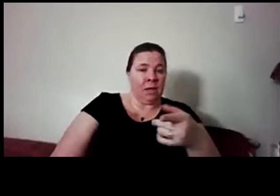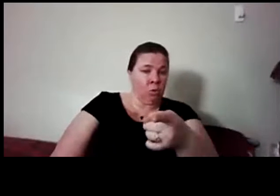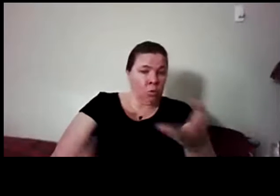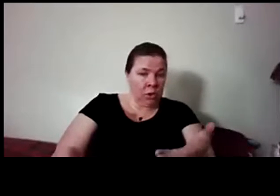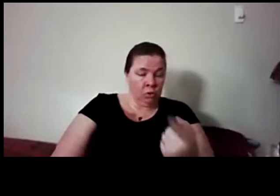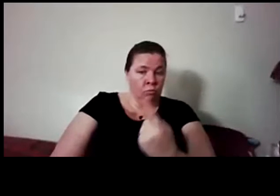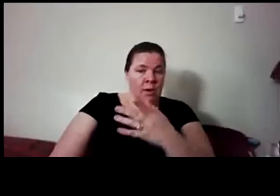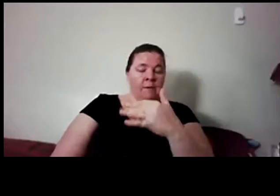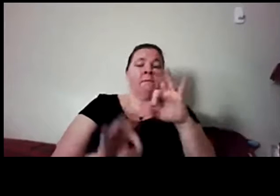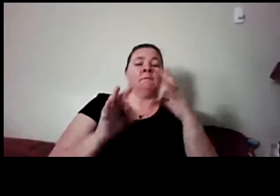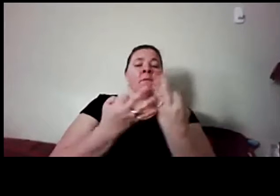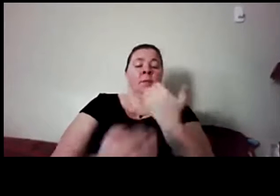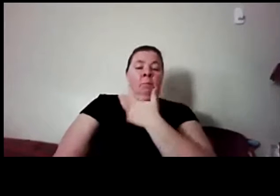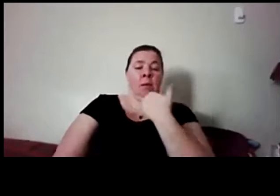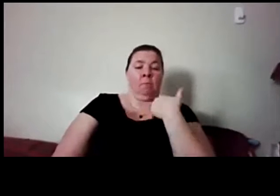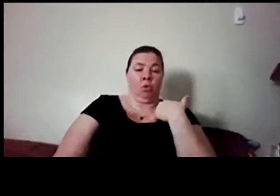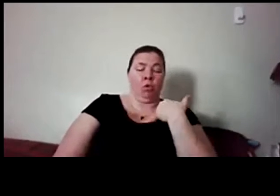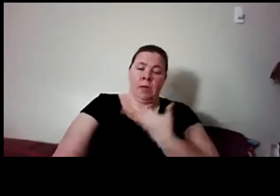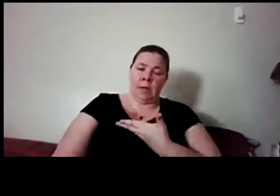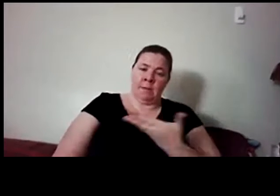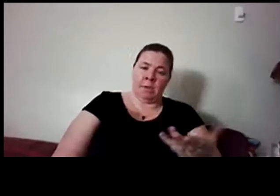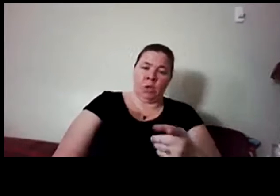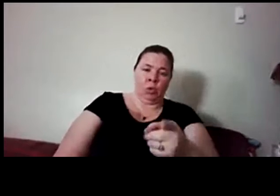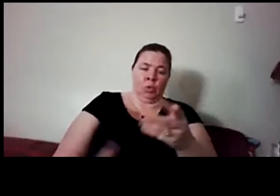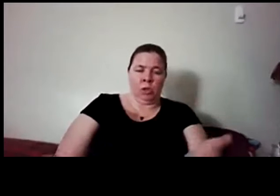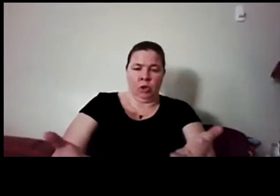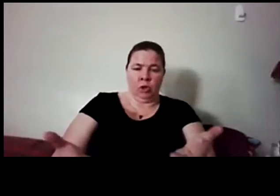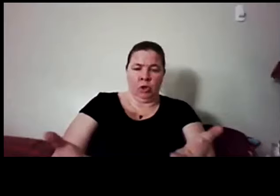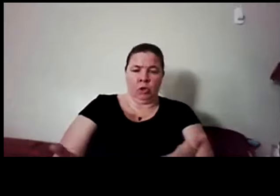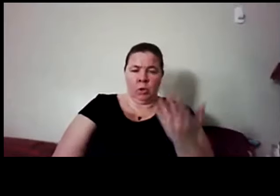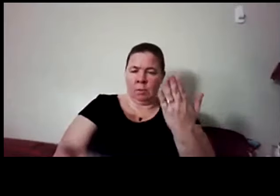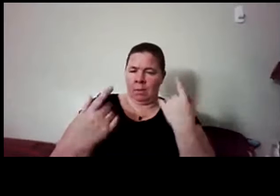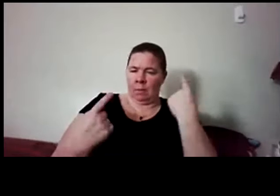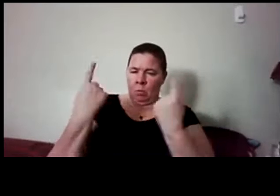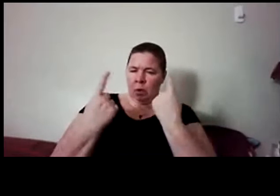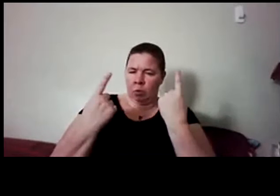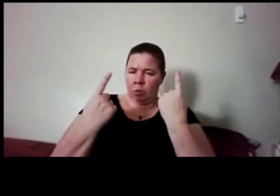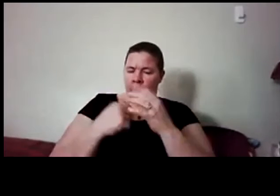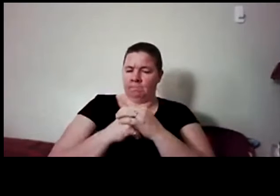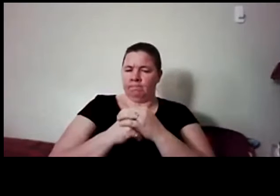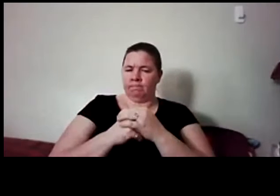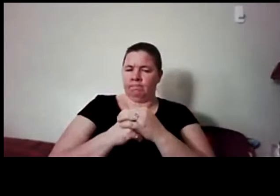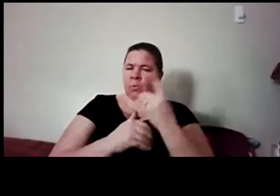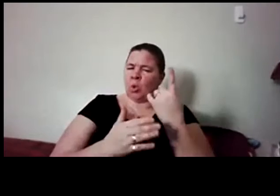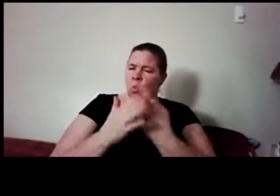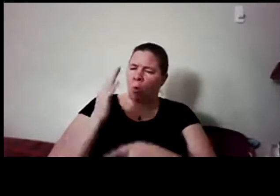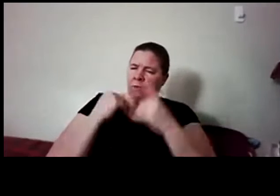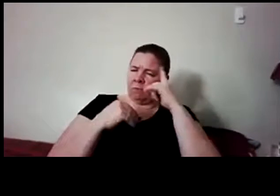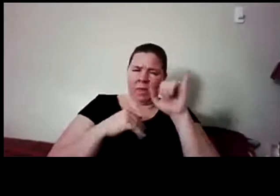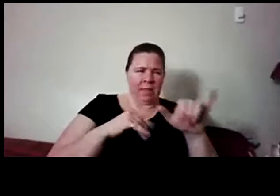a family member invited you here. So you might be wondering, what's in it for that